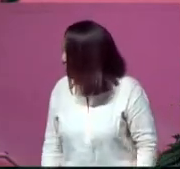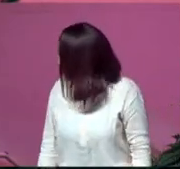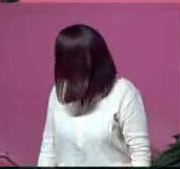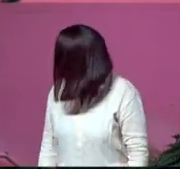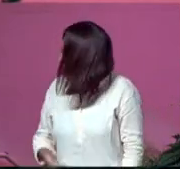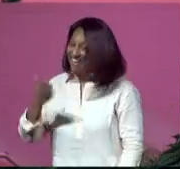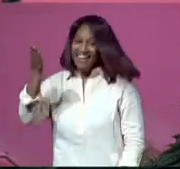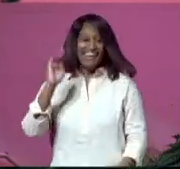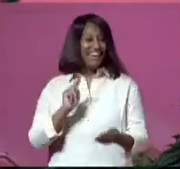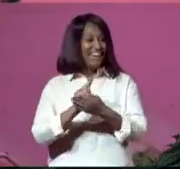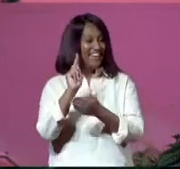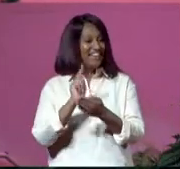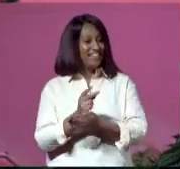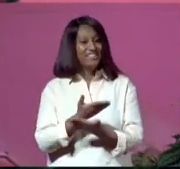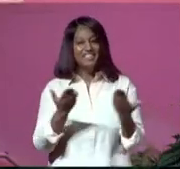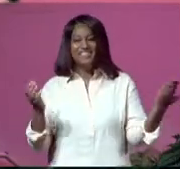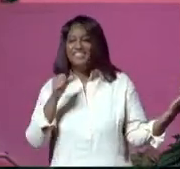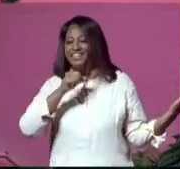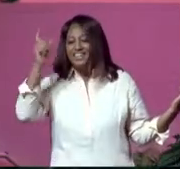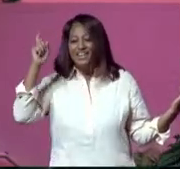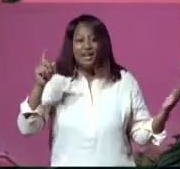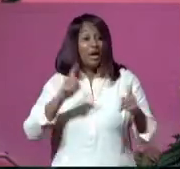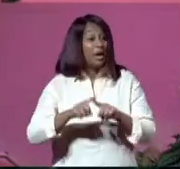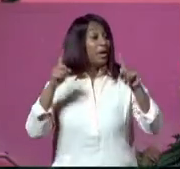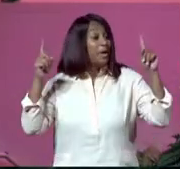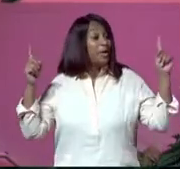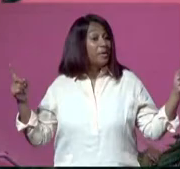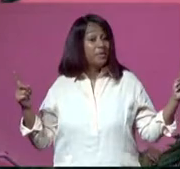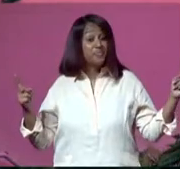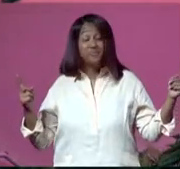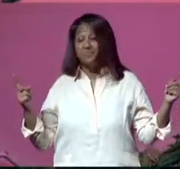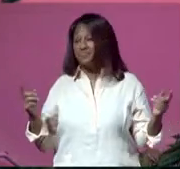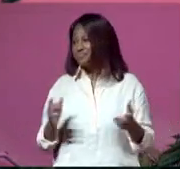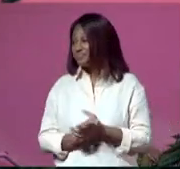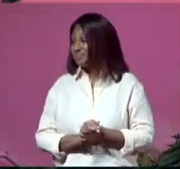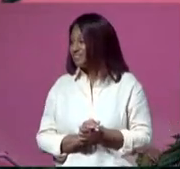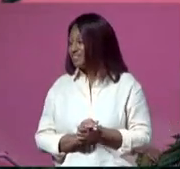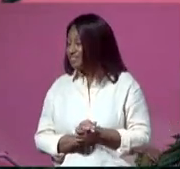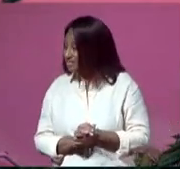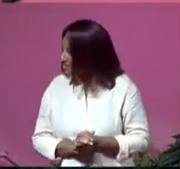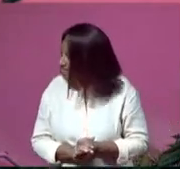God uses you when God doesn't need you. But here's what's couched in the middle of that from this text.